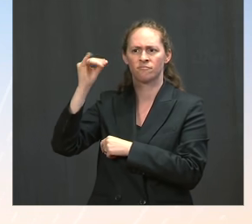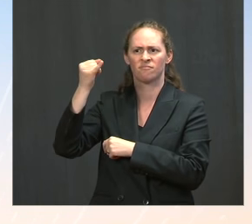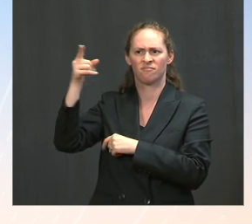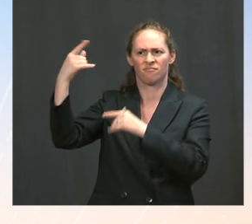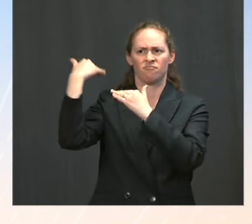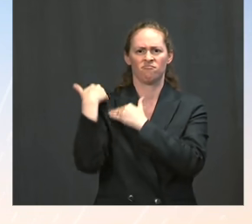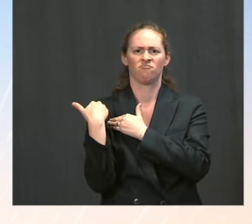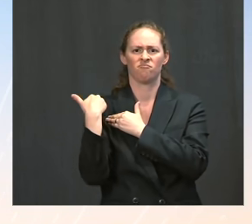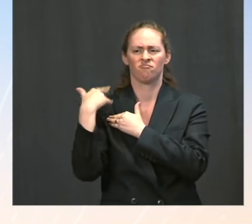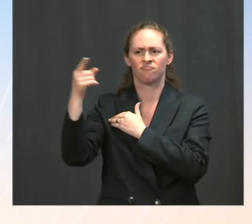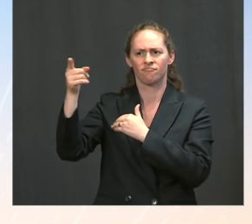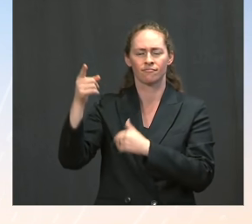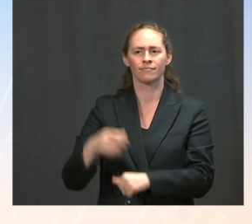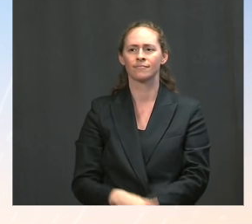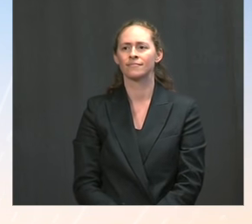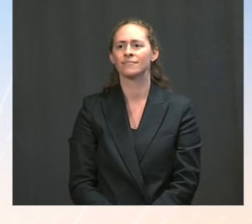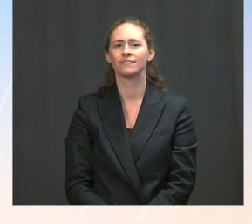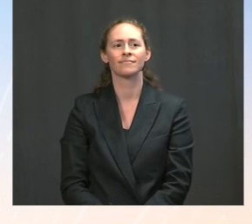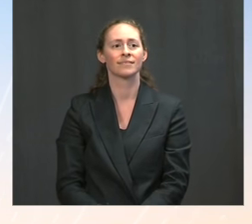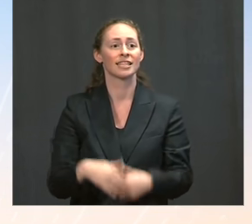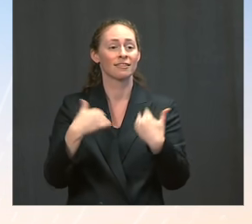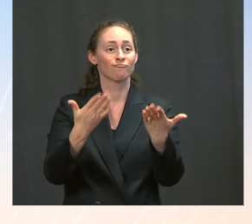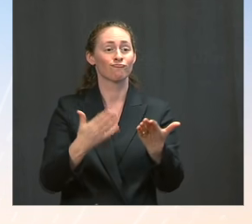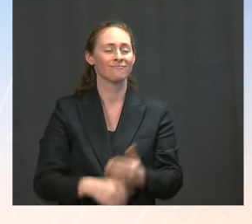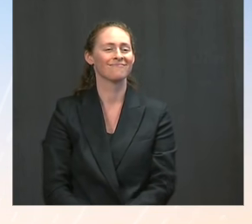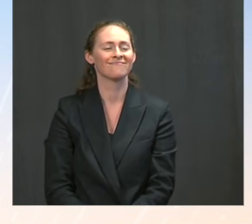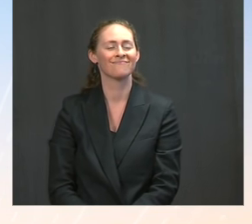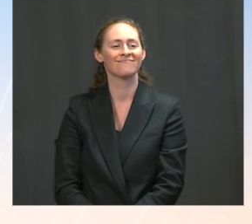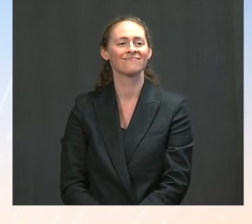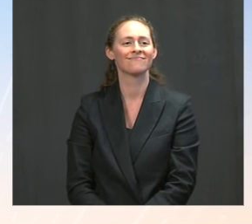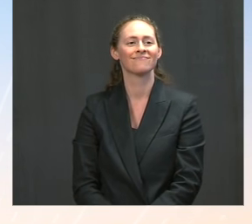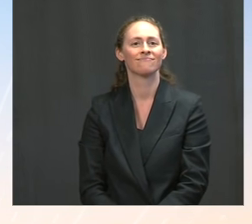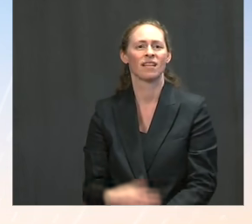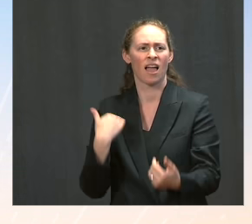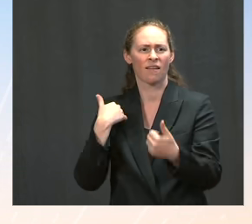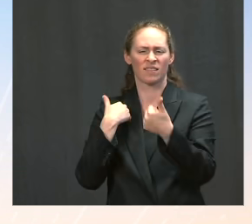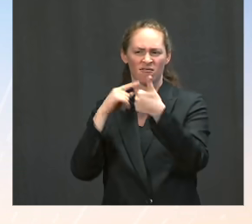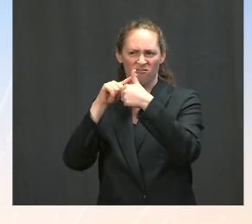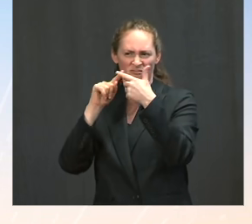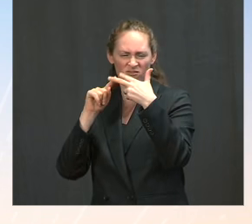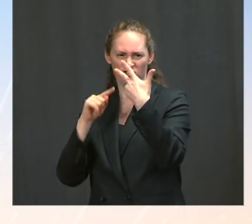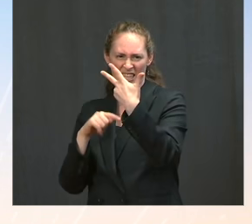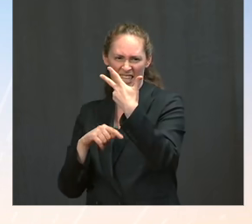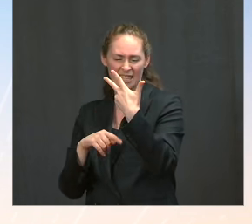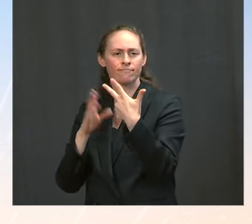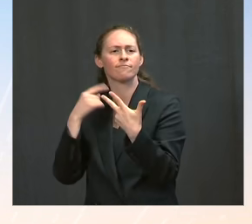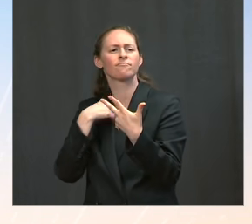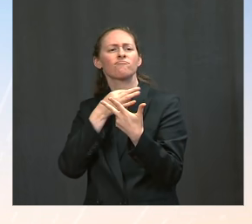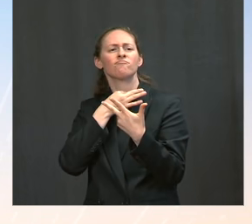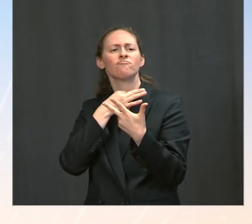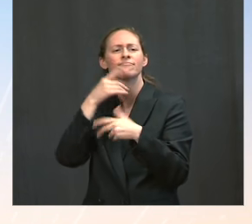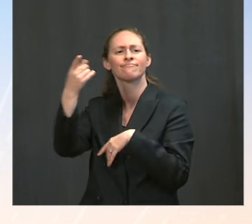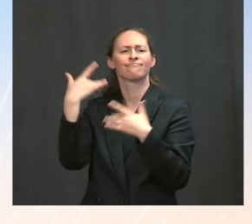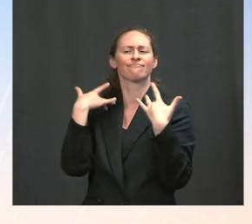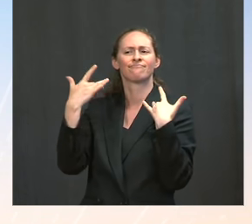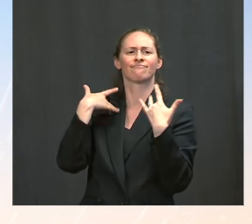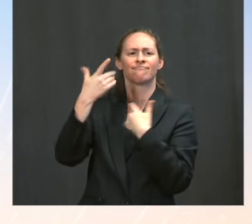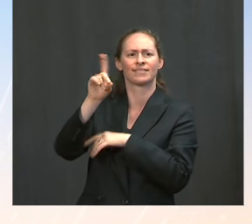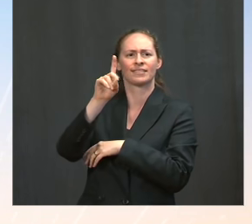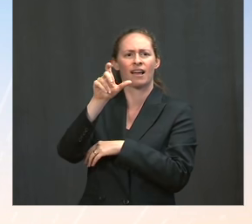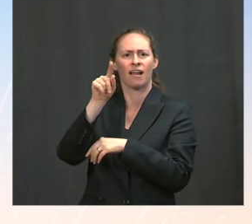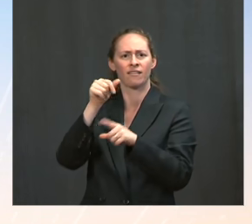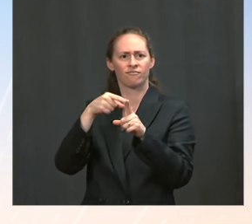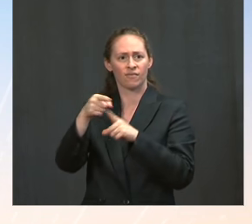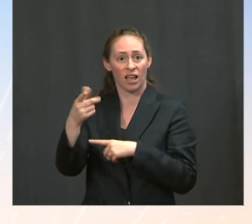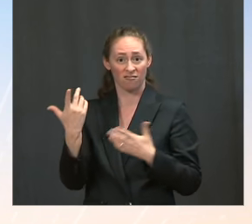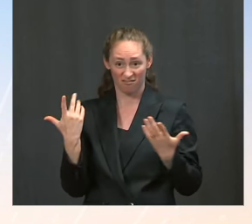Jen. 3 subjects. Okay. First, given the spread of the Delta variant, return to offices, is the administration